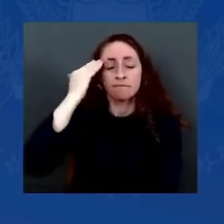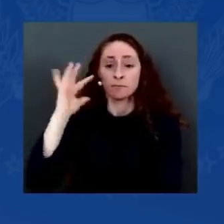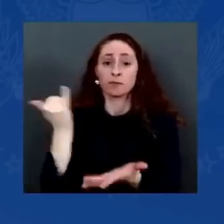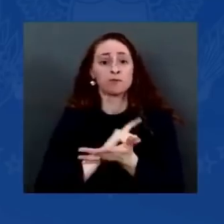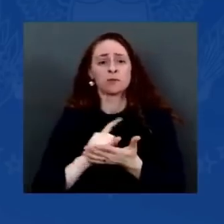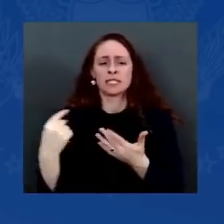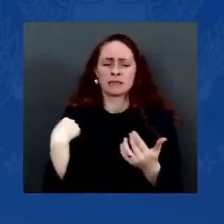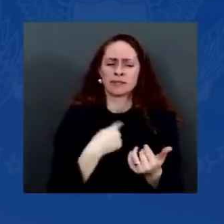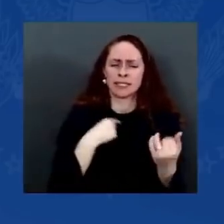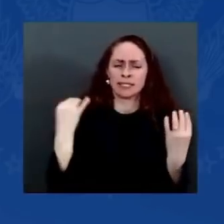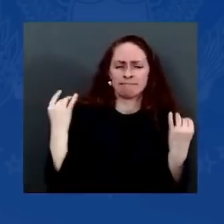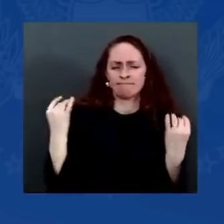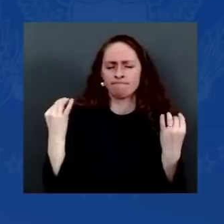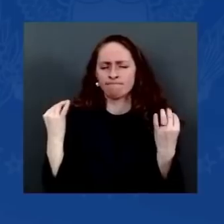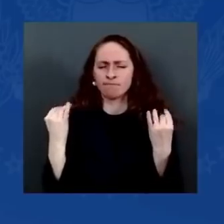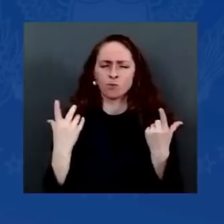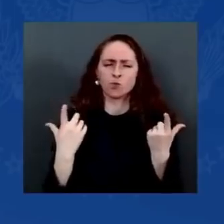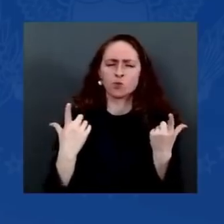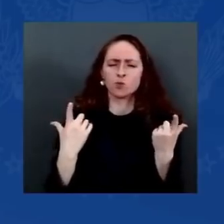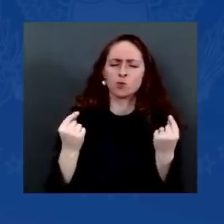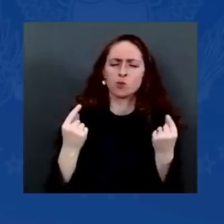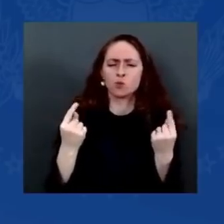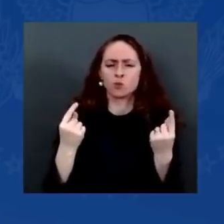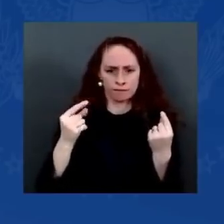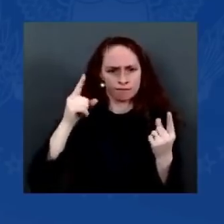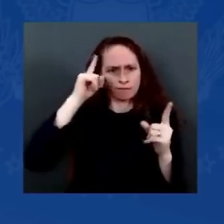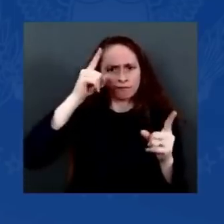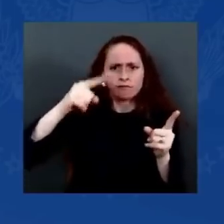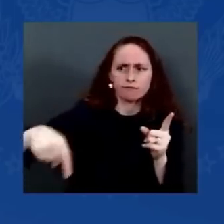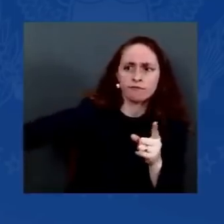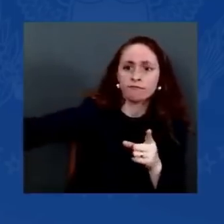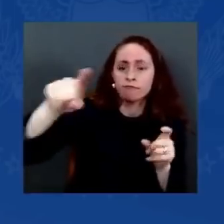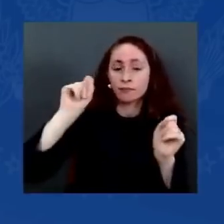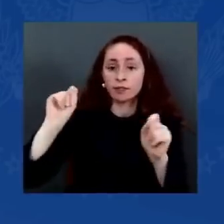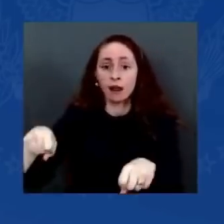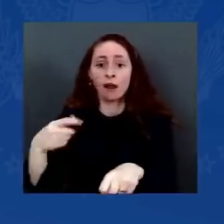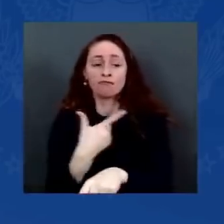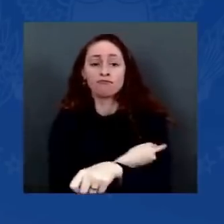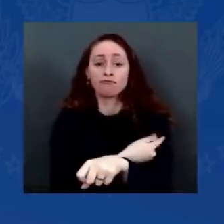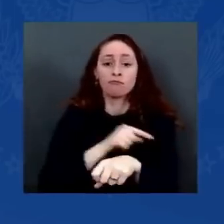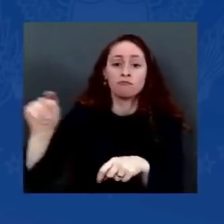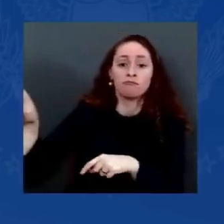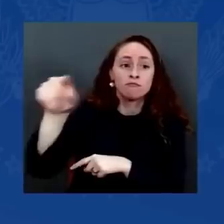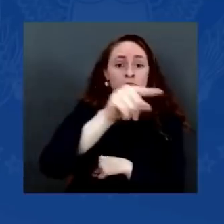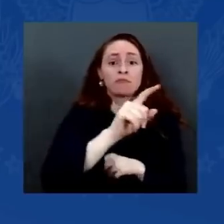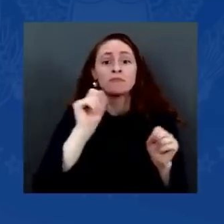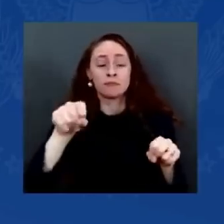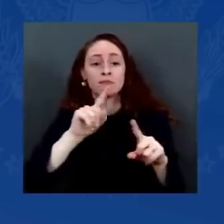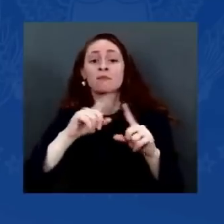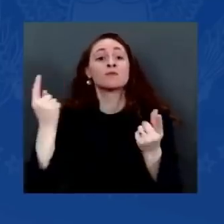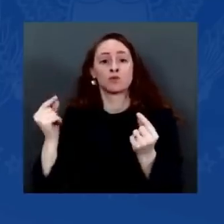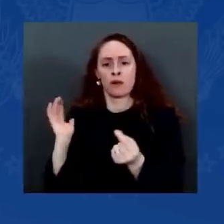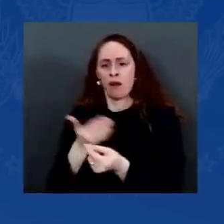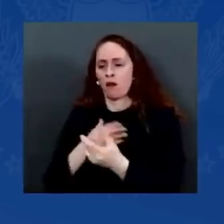people's arms. I've ordered FEMA, the Federal Emergency Management Agency, to stand up new pop-up vaccination clinics